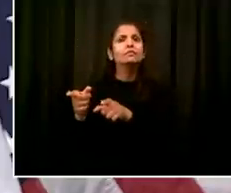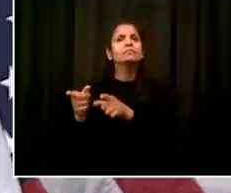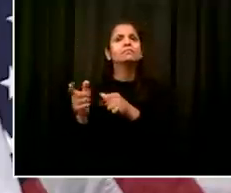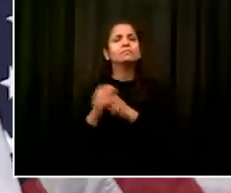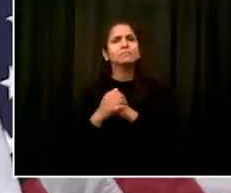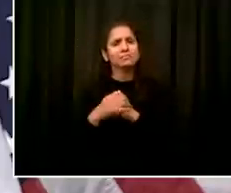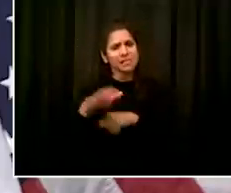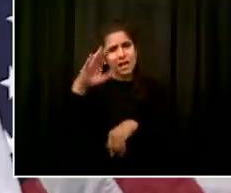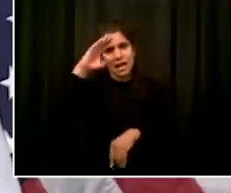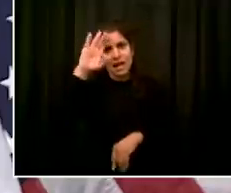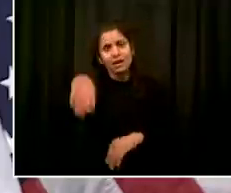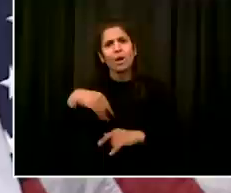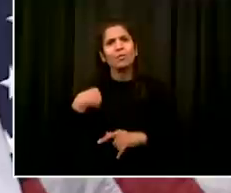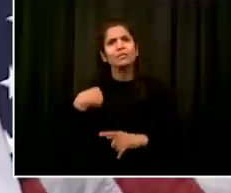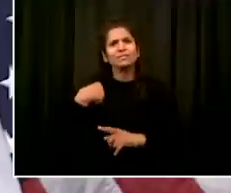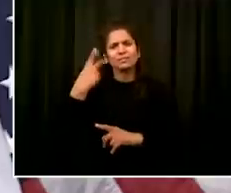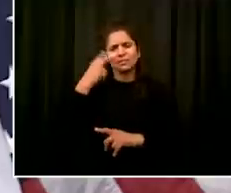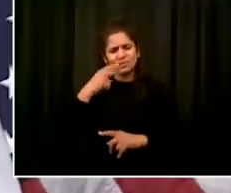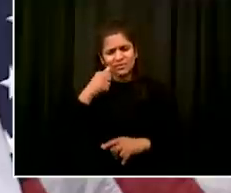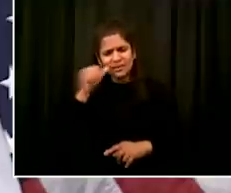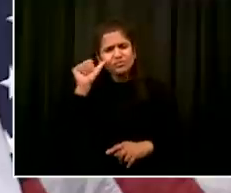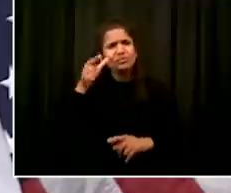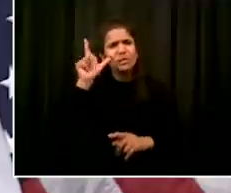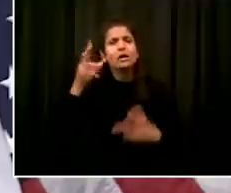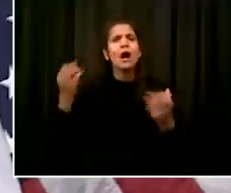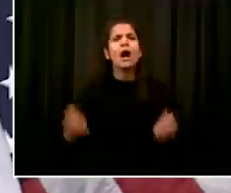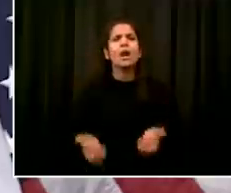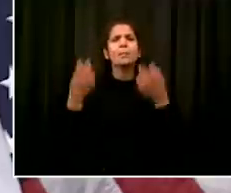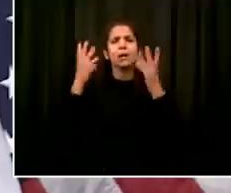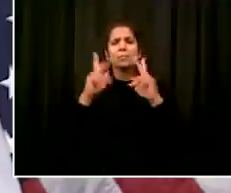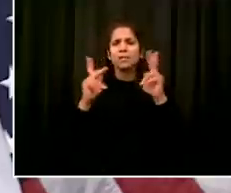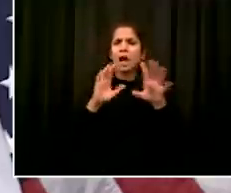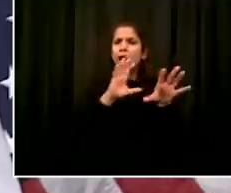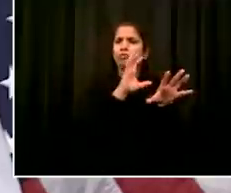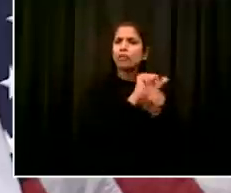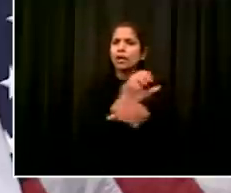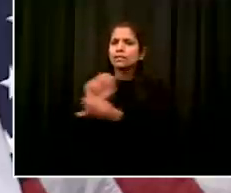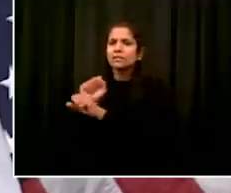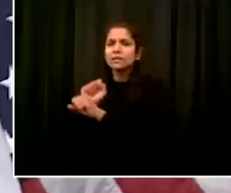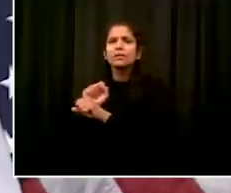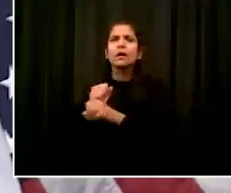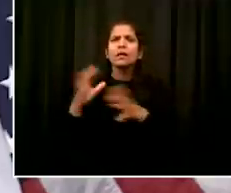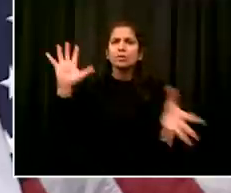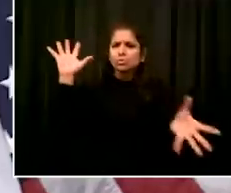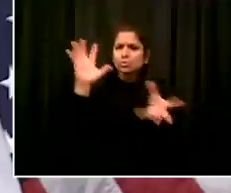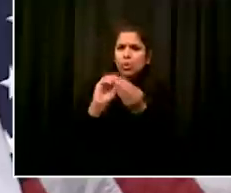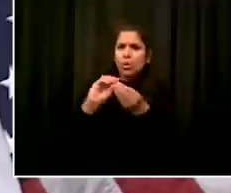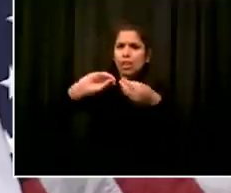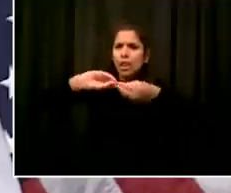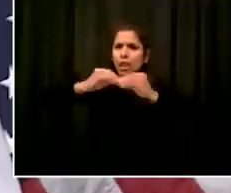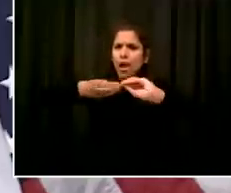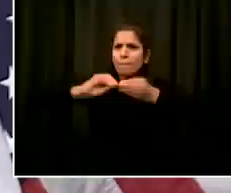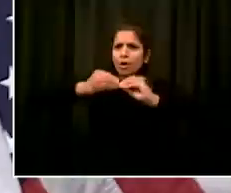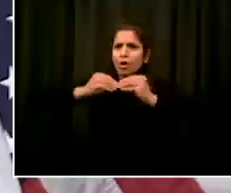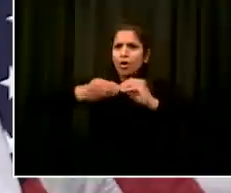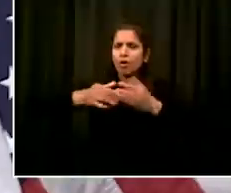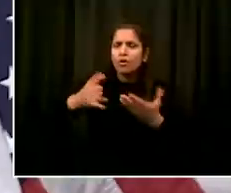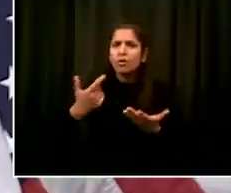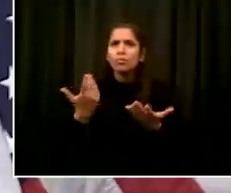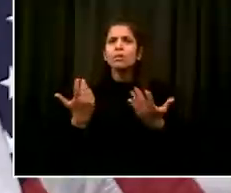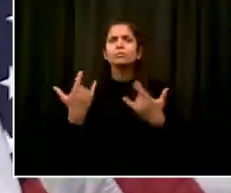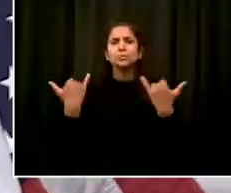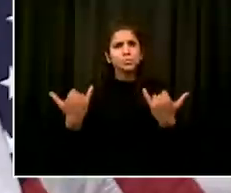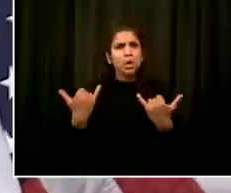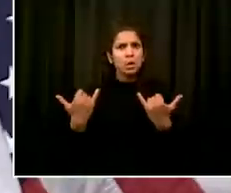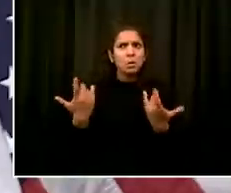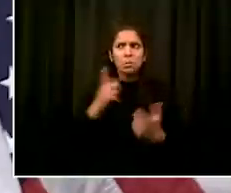second question is related to some of those people who have been detained, many of them from low-level offenses that could have been dealt with by